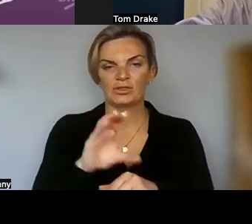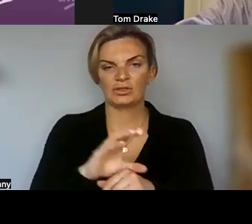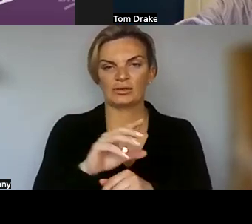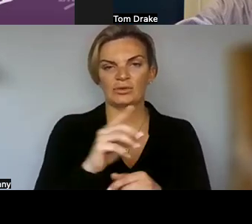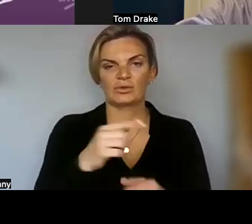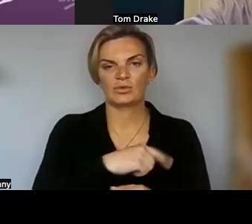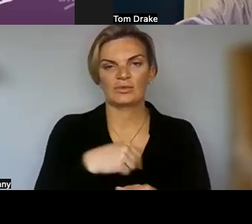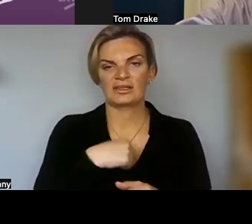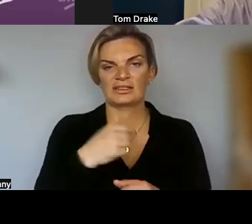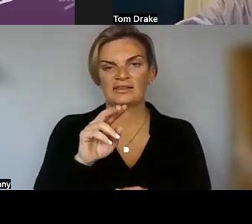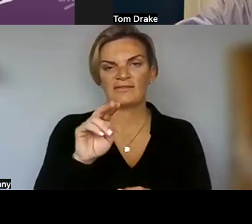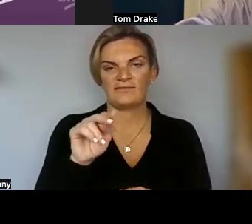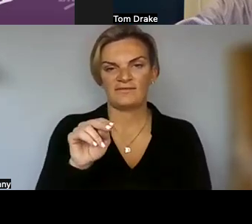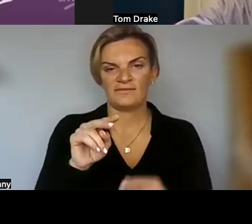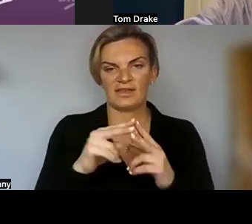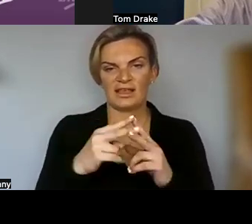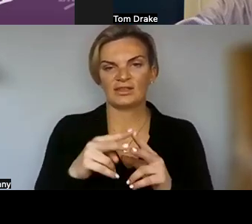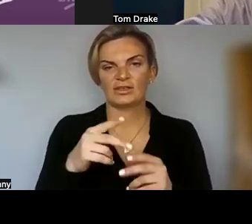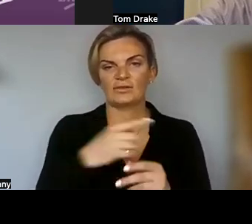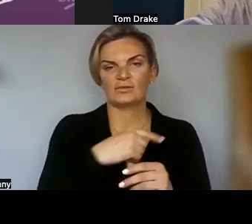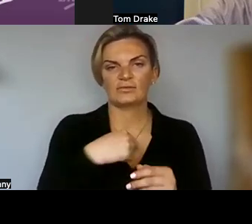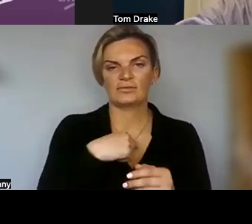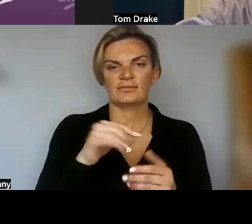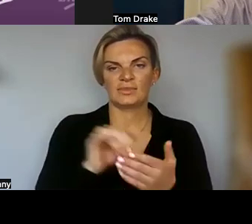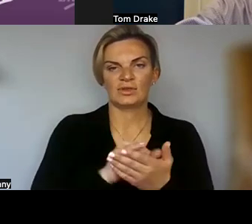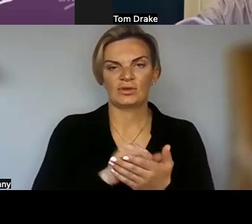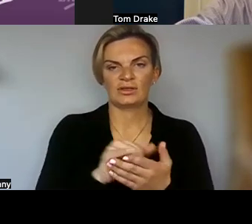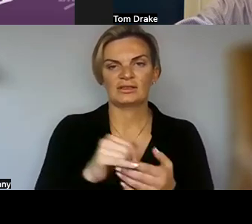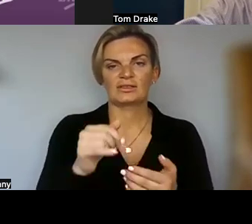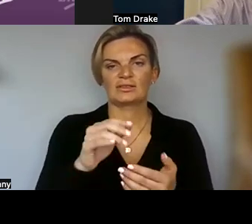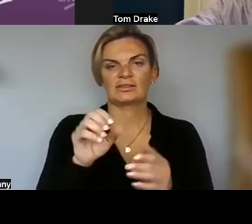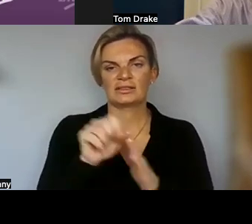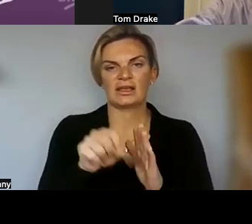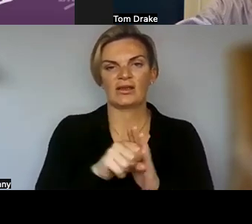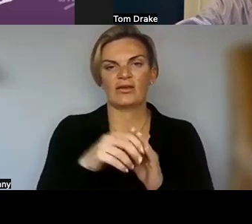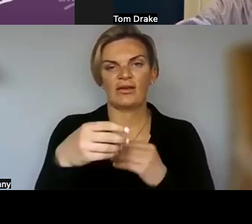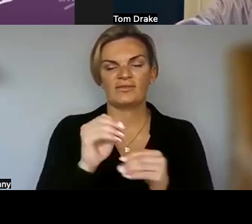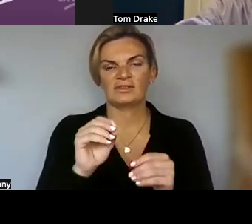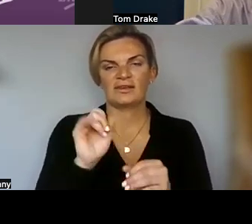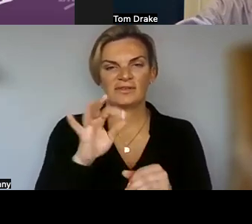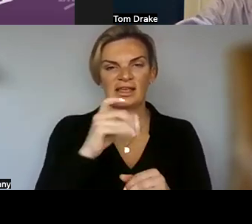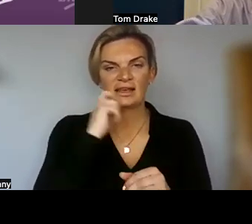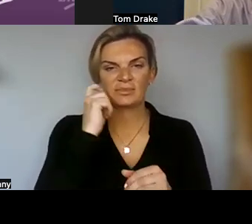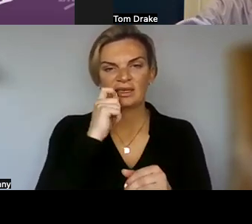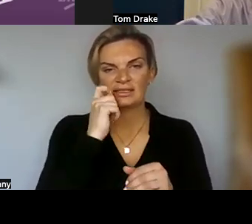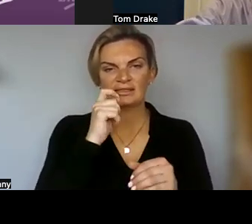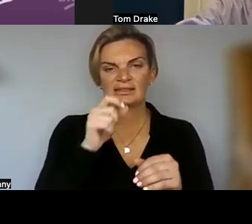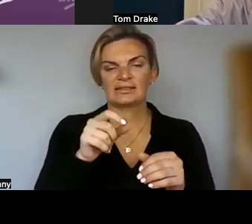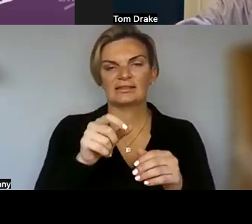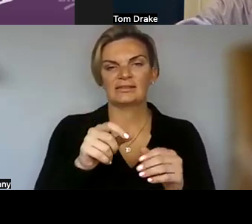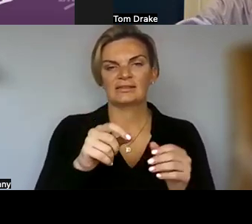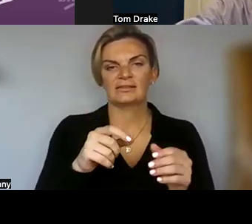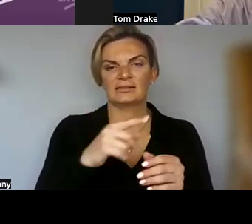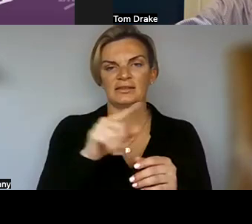village, put opposition into the New York State Office of Cannabis Management, they created a new policy. Once we